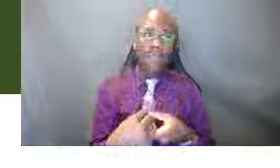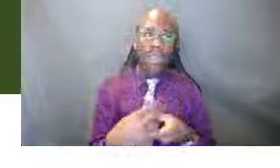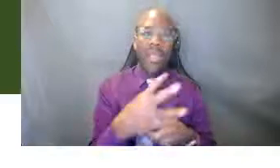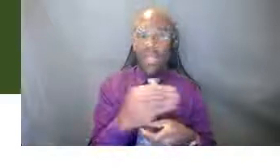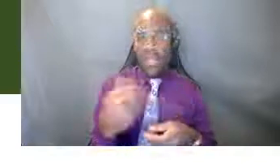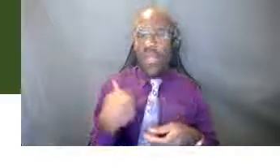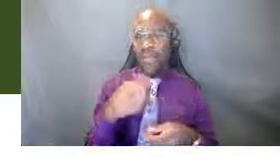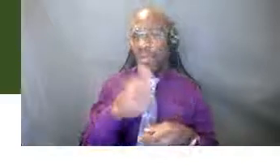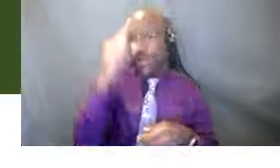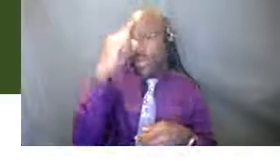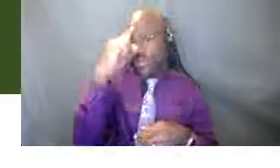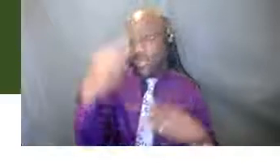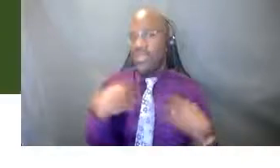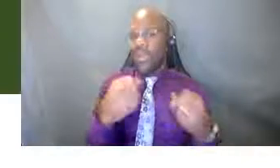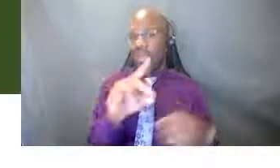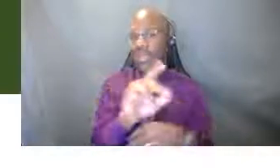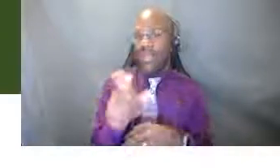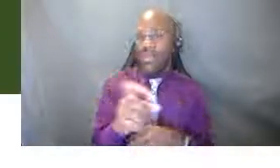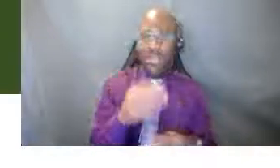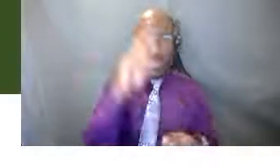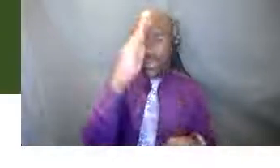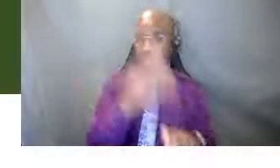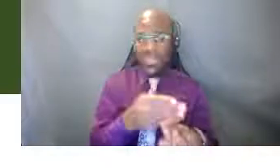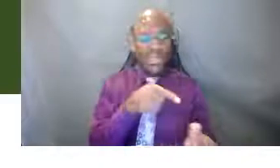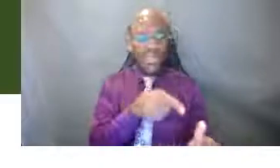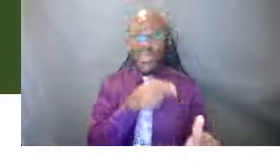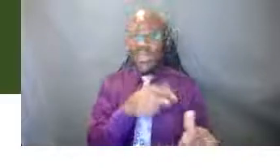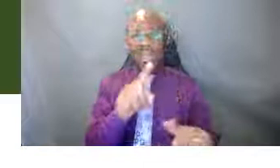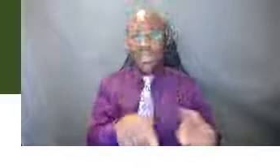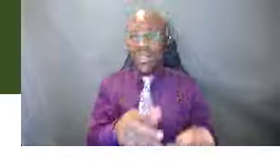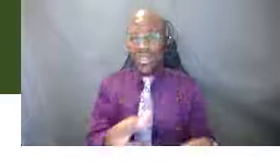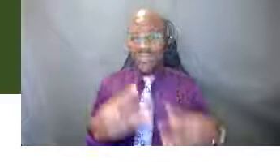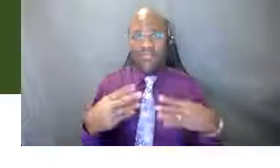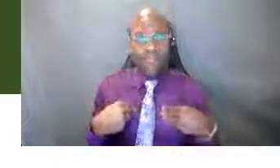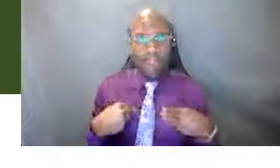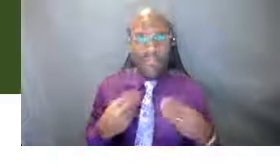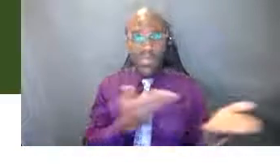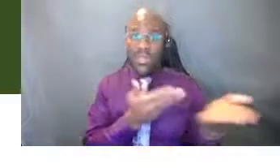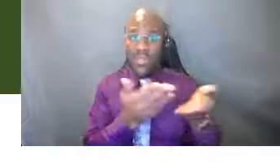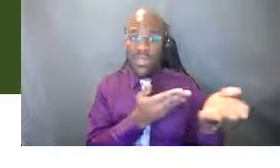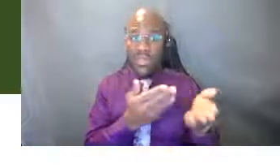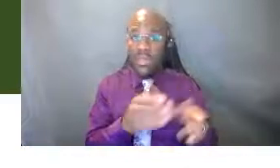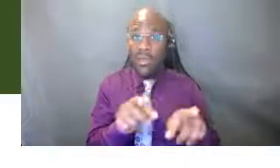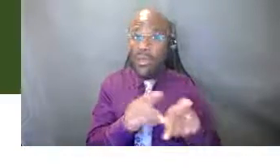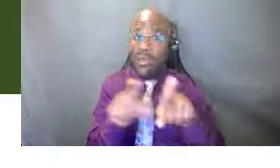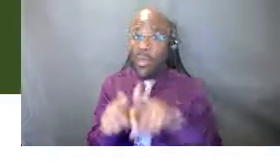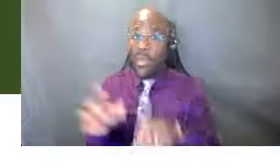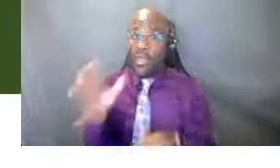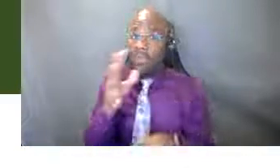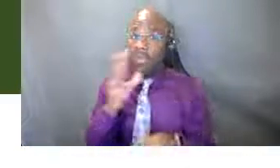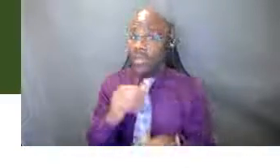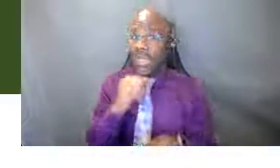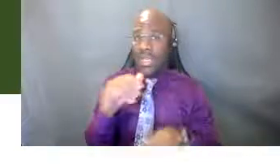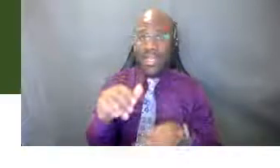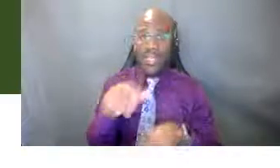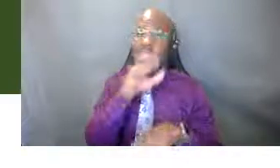health diagnoses. He's unable to receive services, and the mother doesn't speak English, so she's